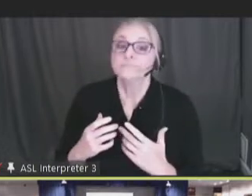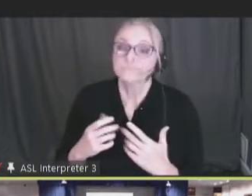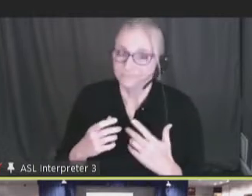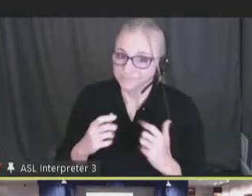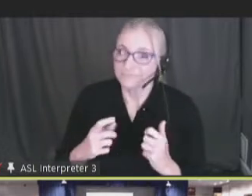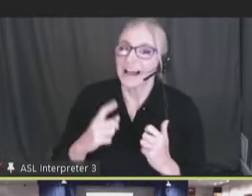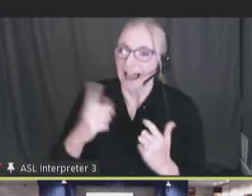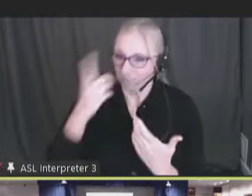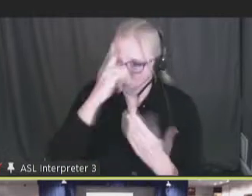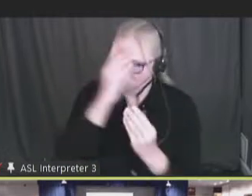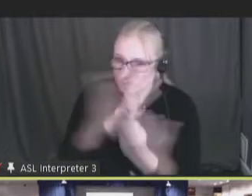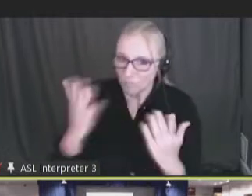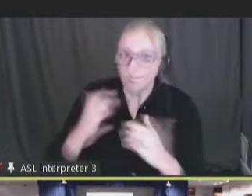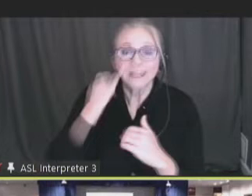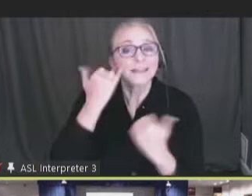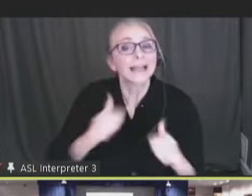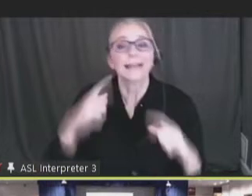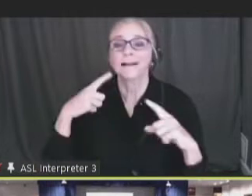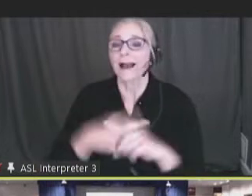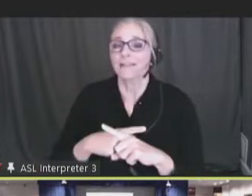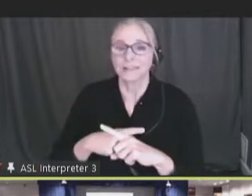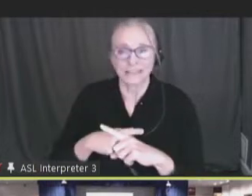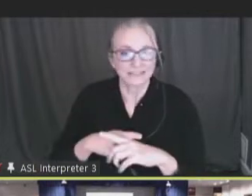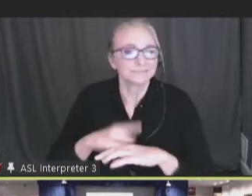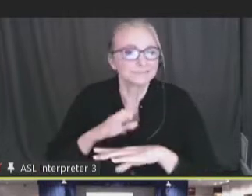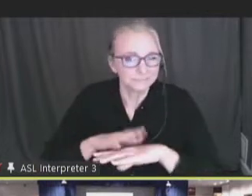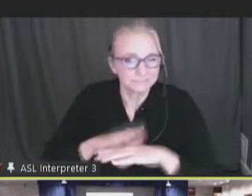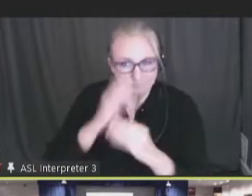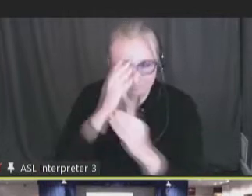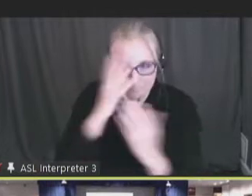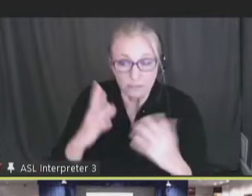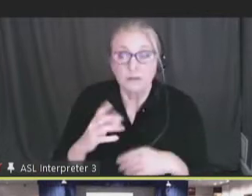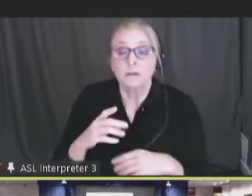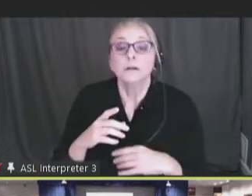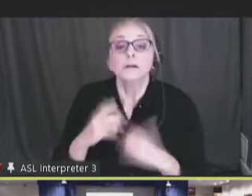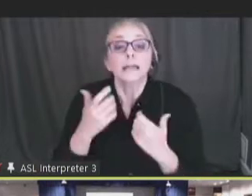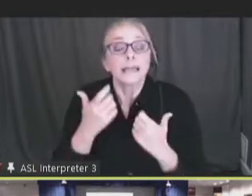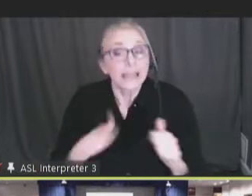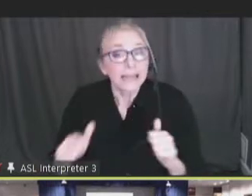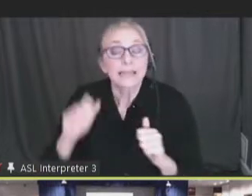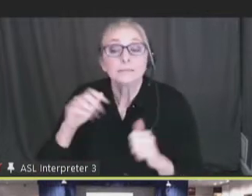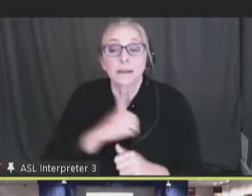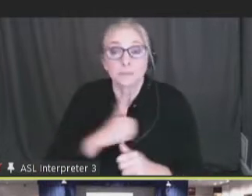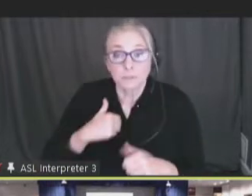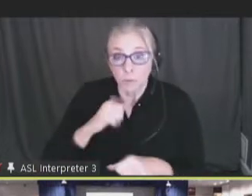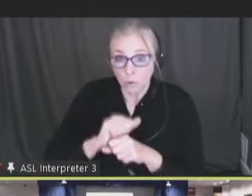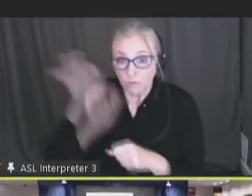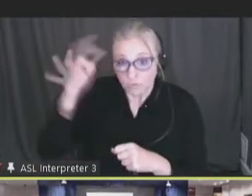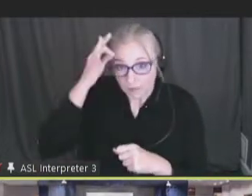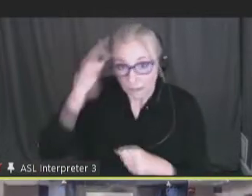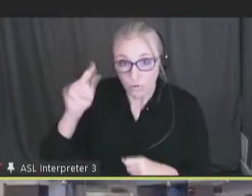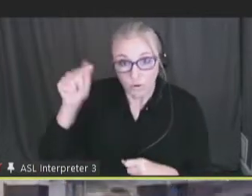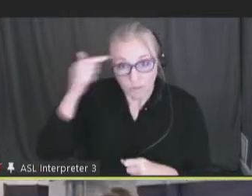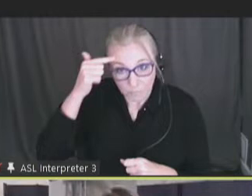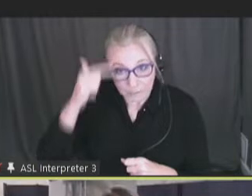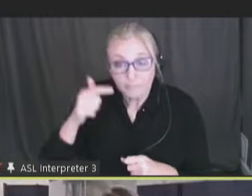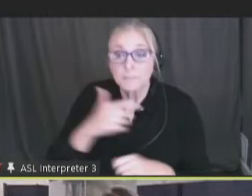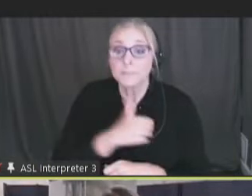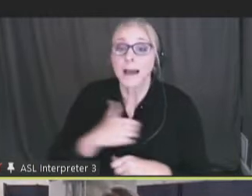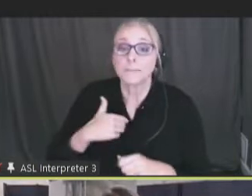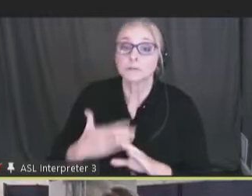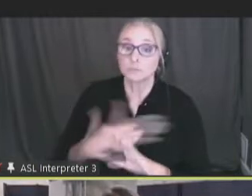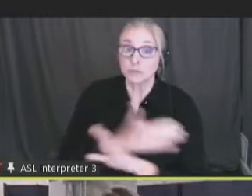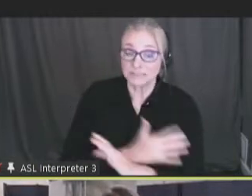interest laws and regulations, as are all the members who work for the federal government. These members previously provided